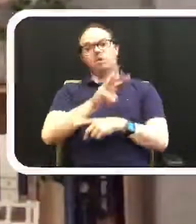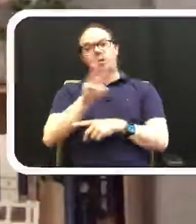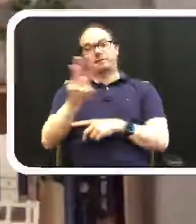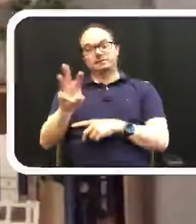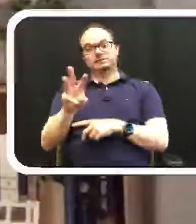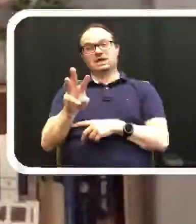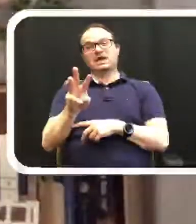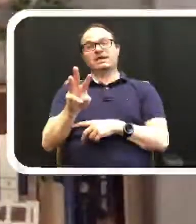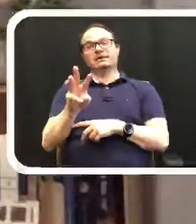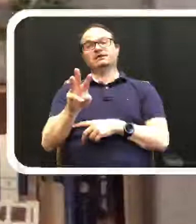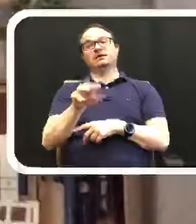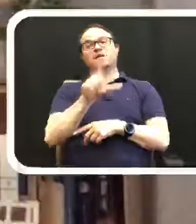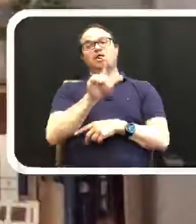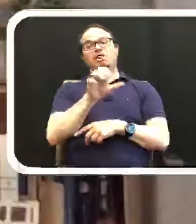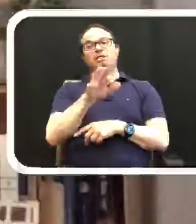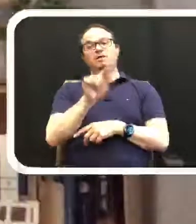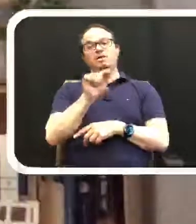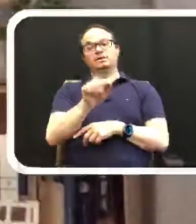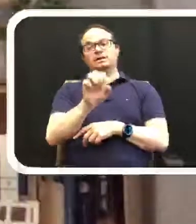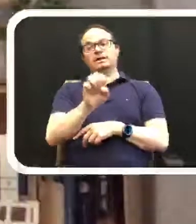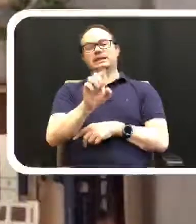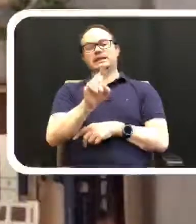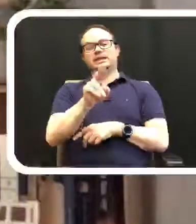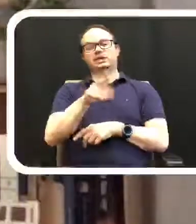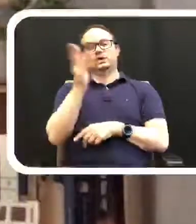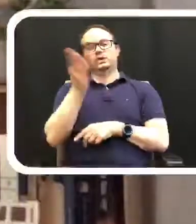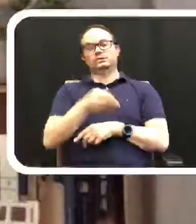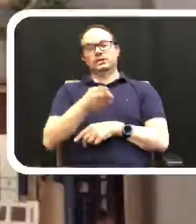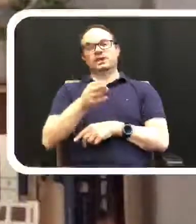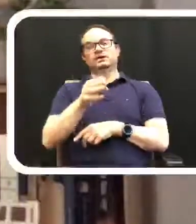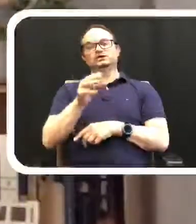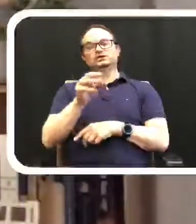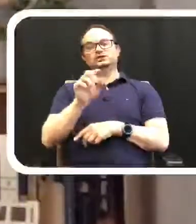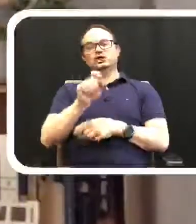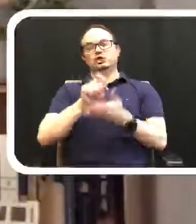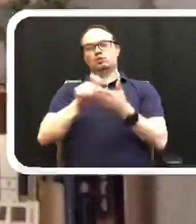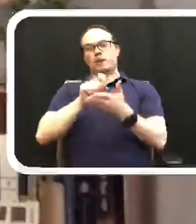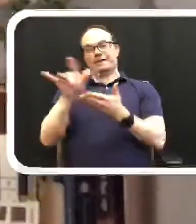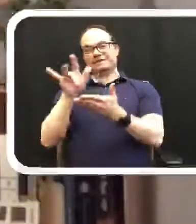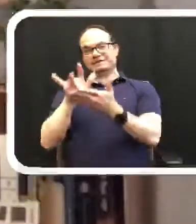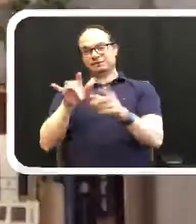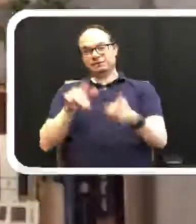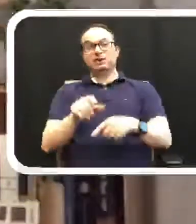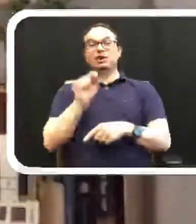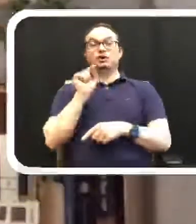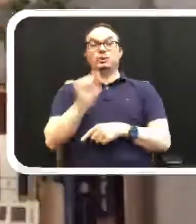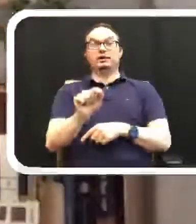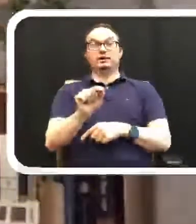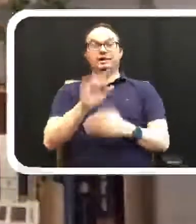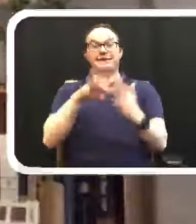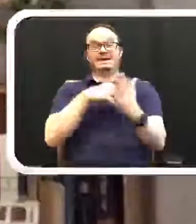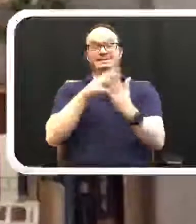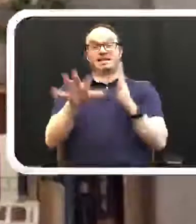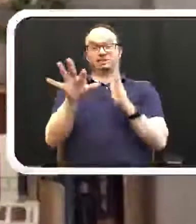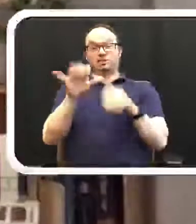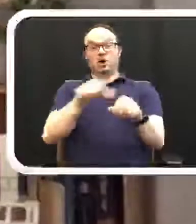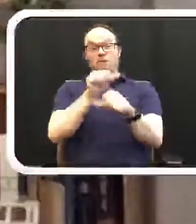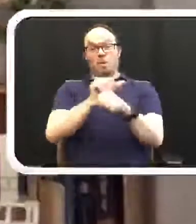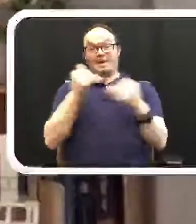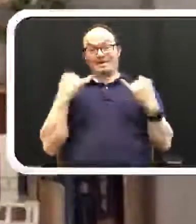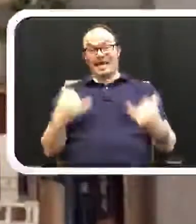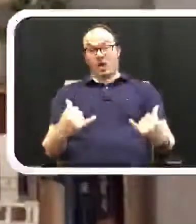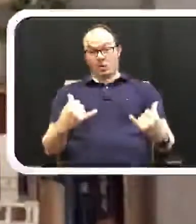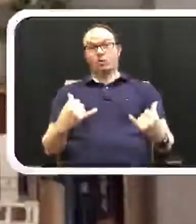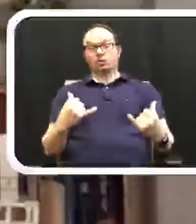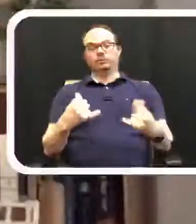page, lamar.edu/writing center is our website. You can click a button that says schedule an appointment now.